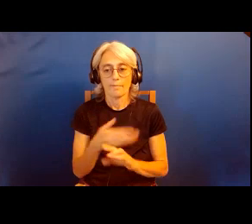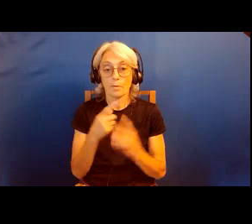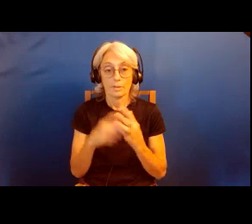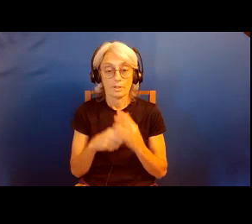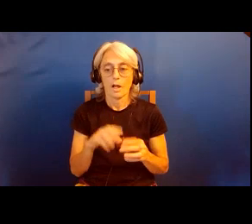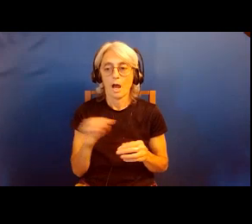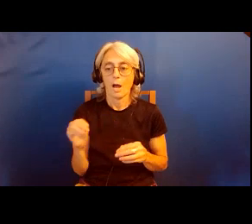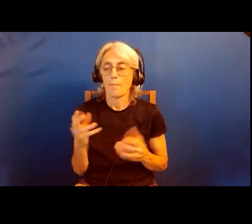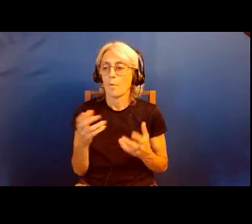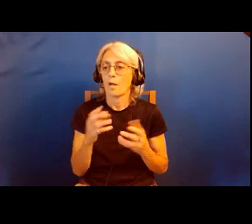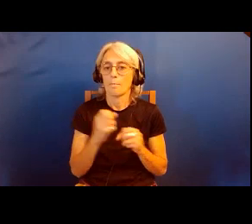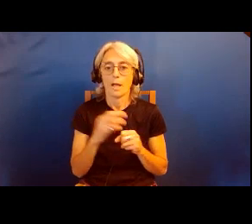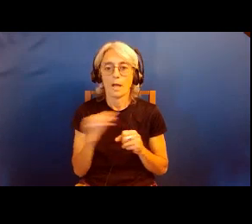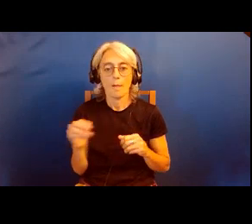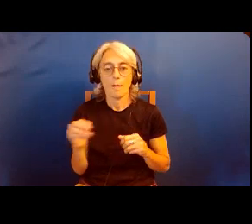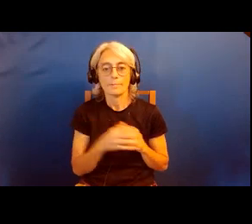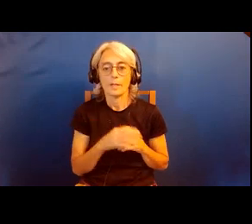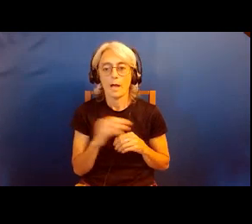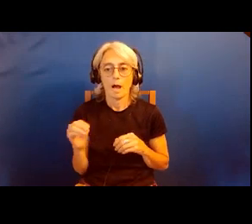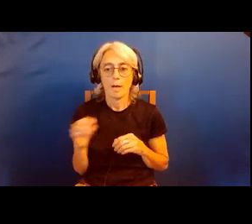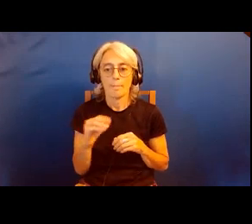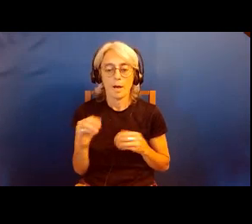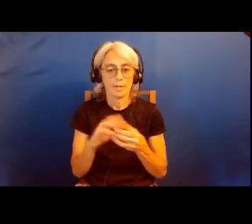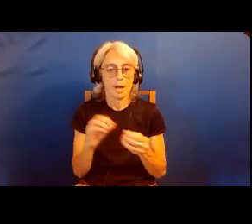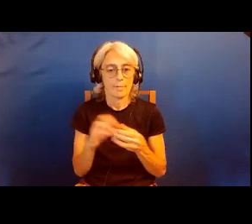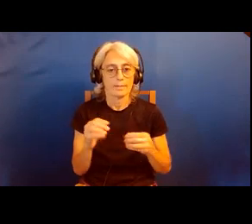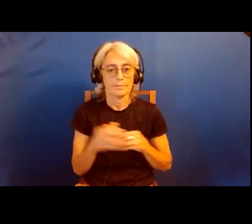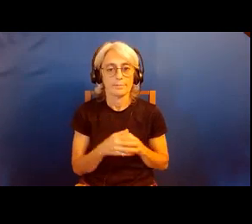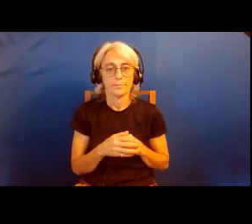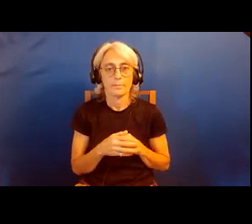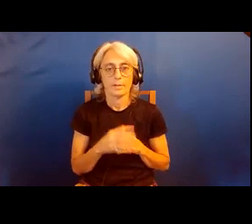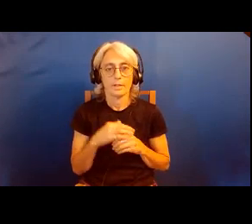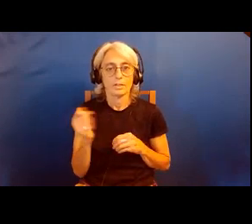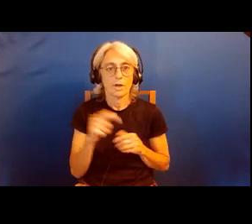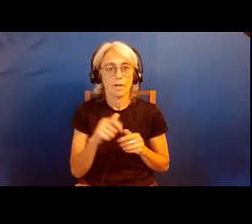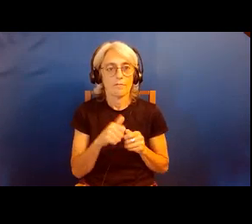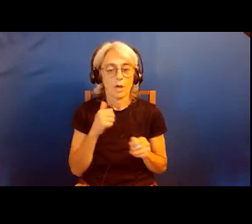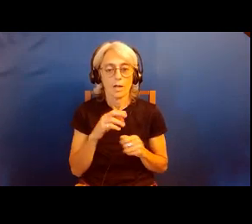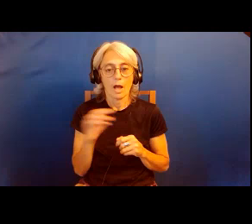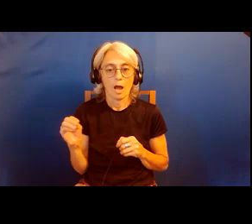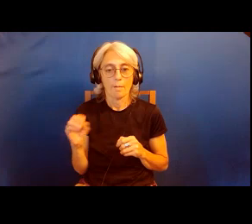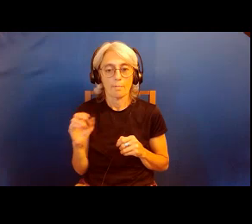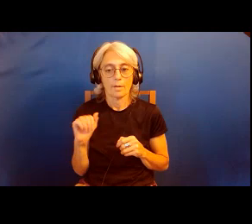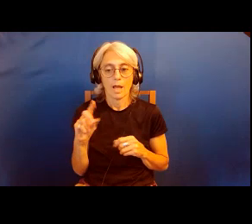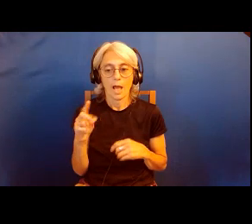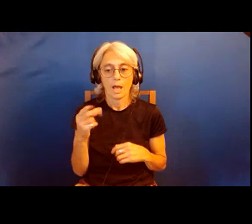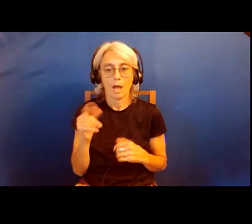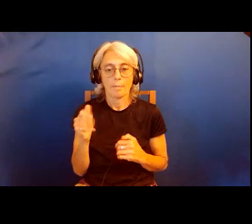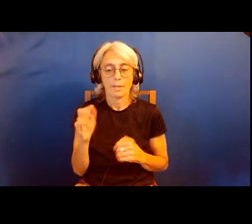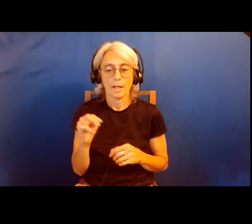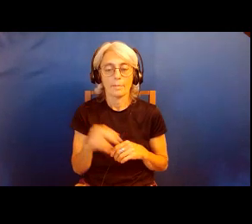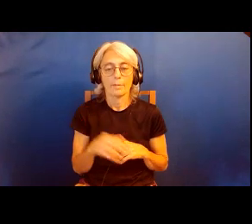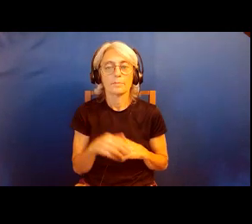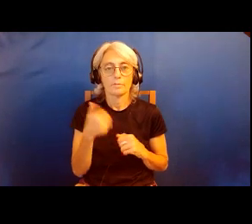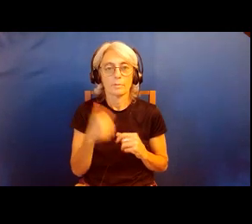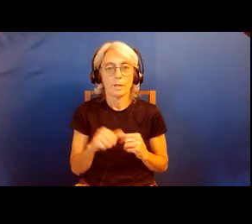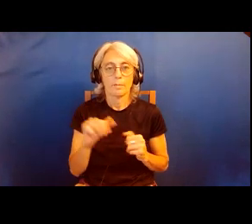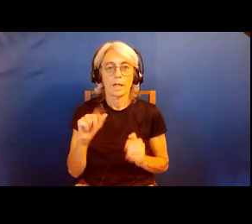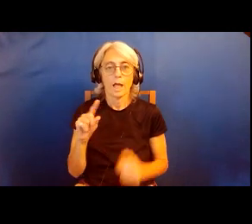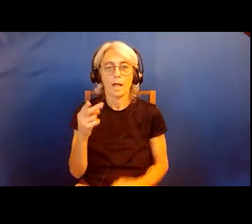to make a comment that we should all avoid ad hominems. I meant to mention that at the beginning of the meeting,